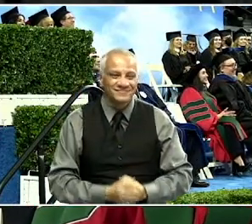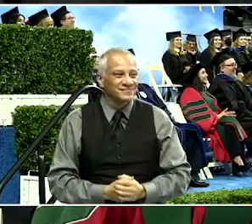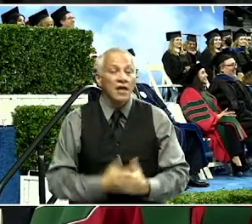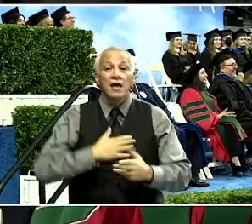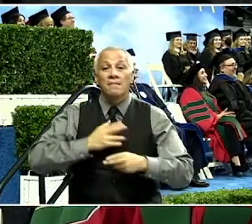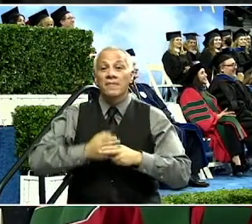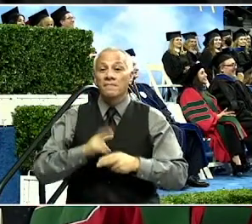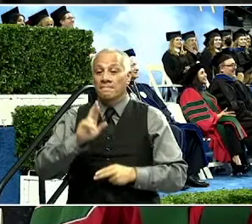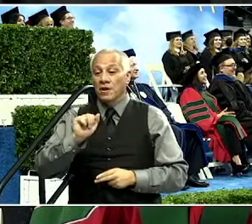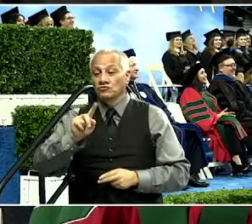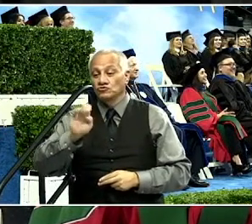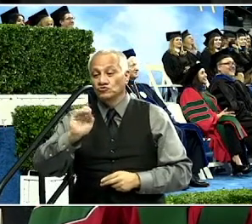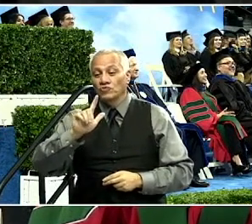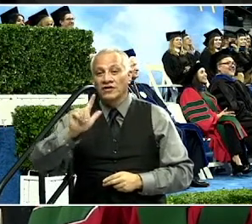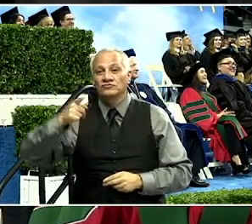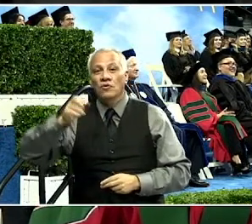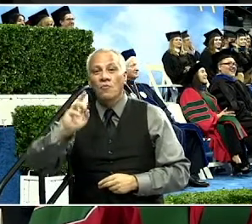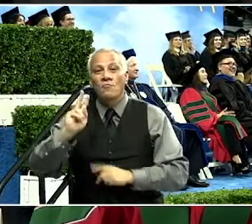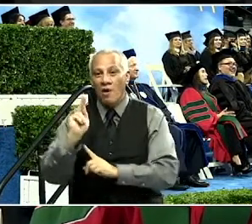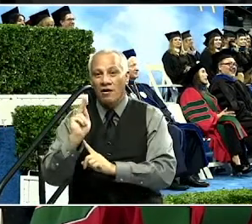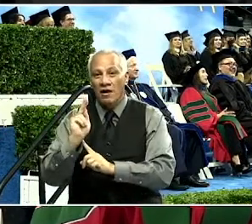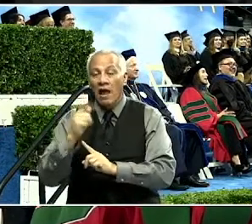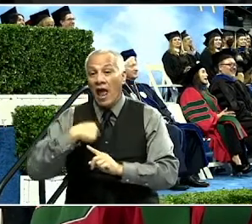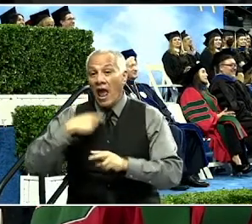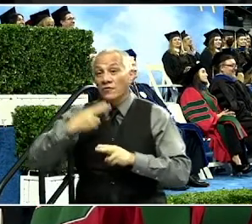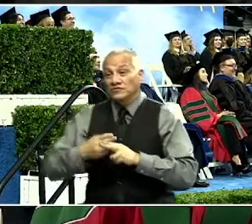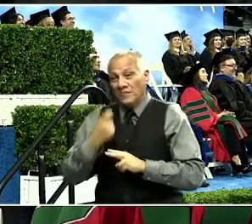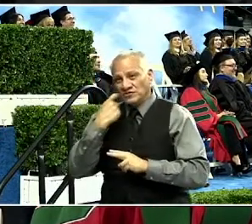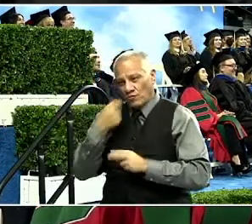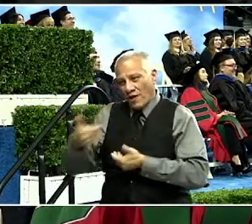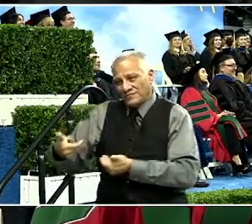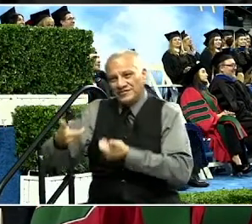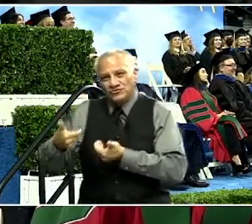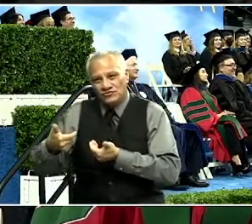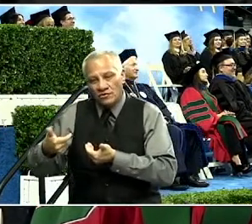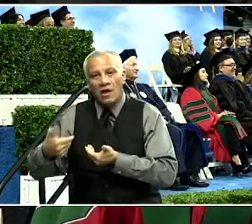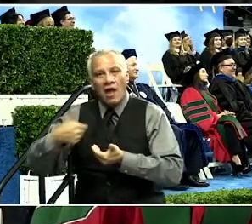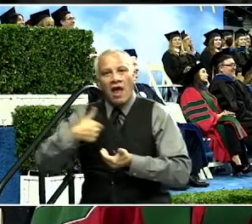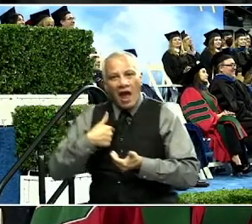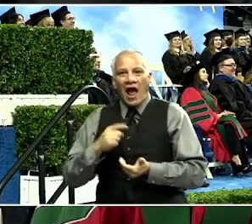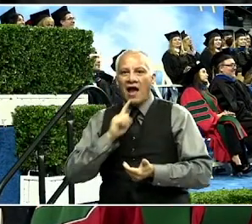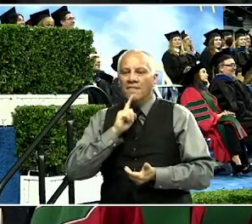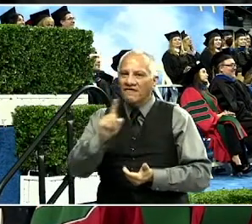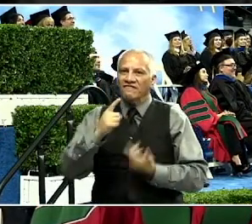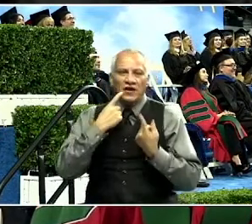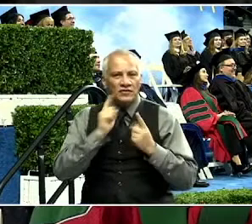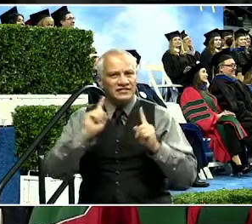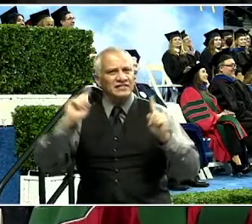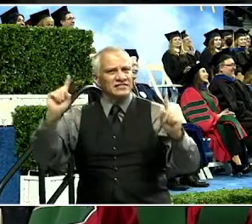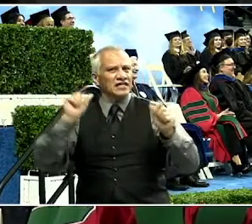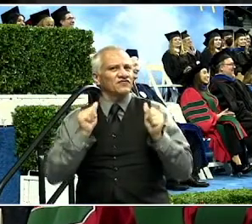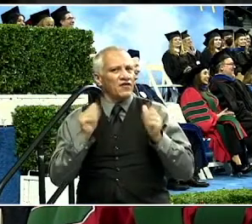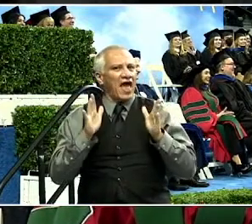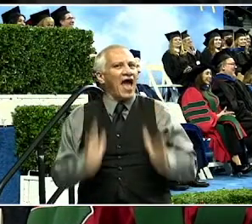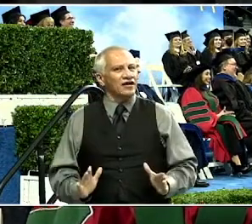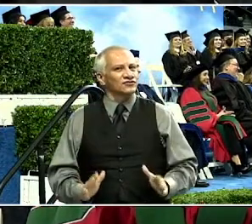My name is Randall Park. As was mentioned in the introduction, I am a very successful actor.